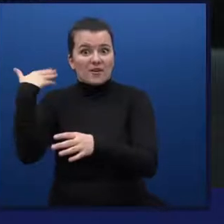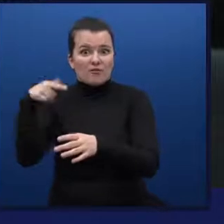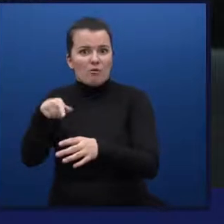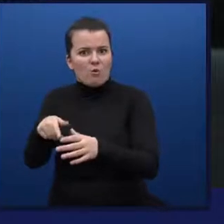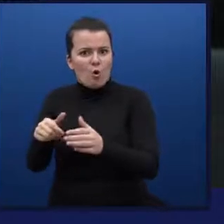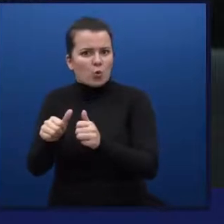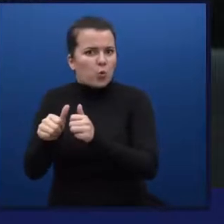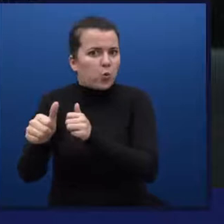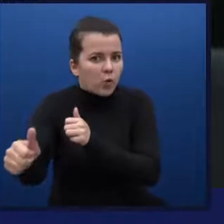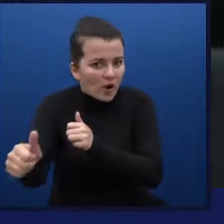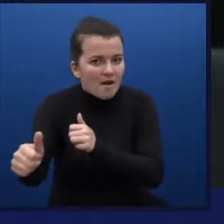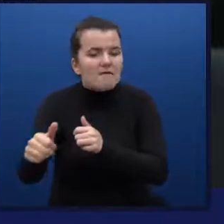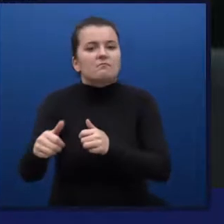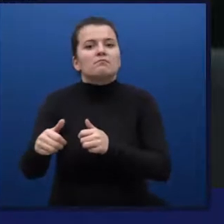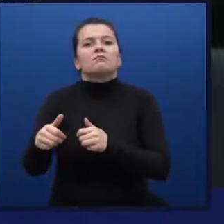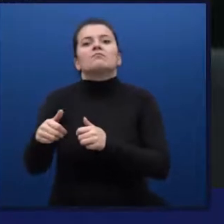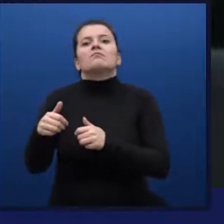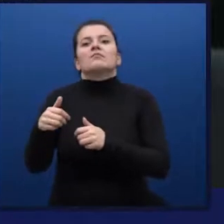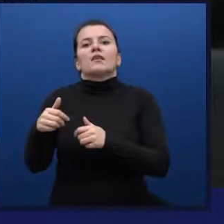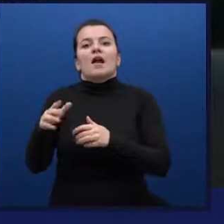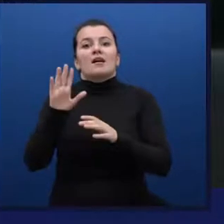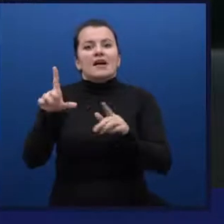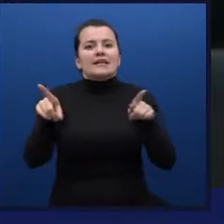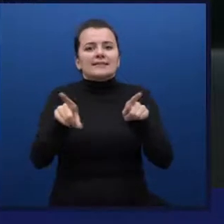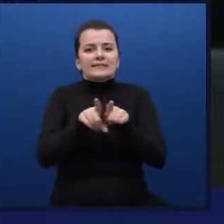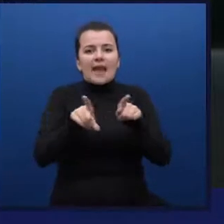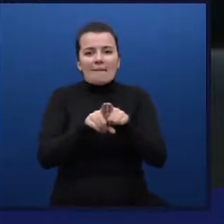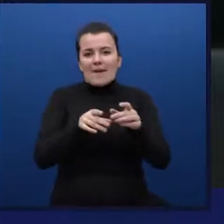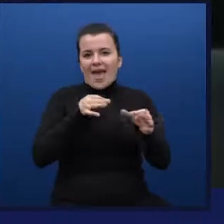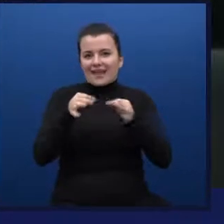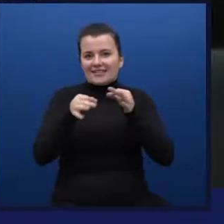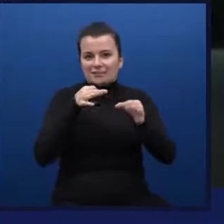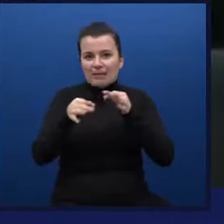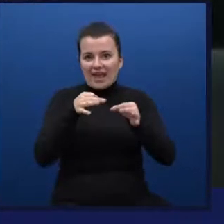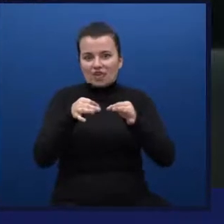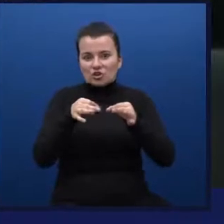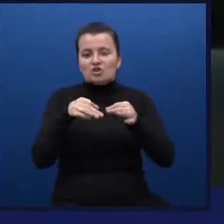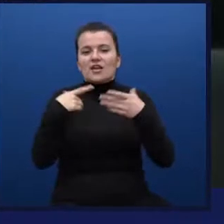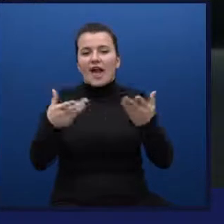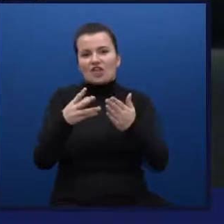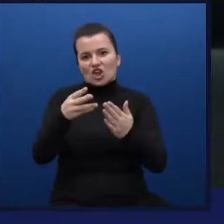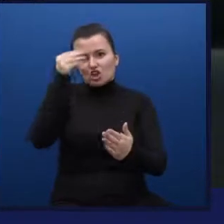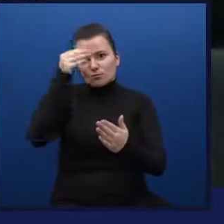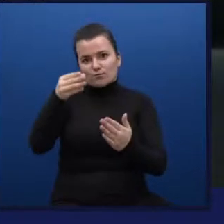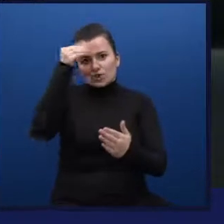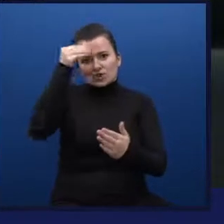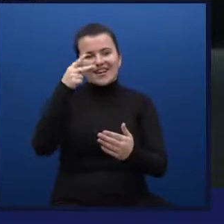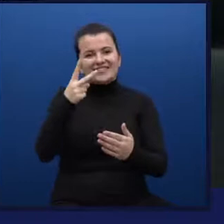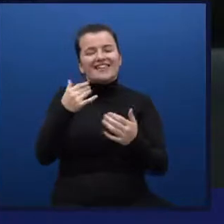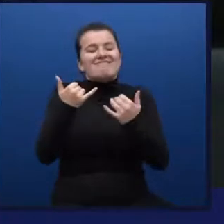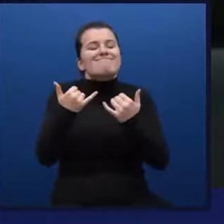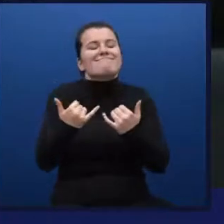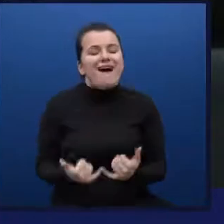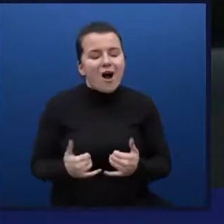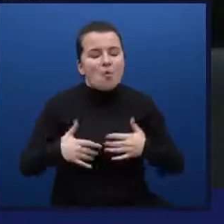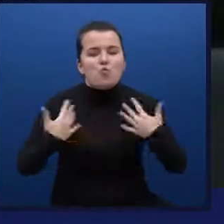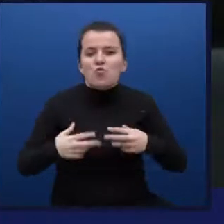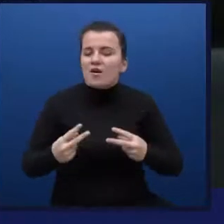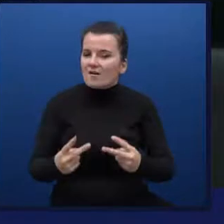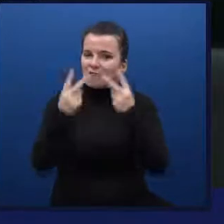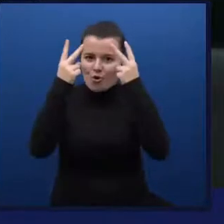that things like explainers and interpreters are more important than ever, actually, to make sense of all the stuff that that they are